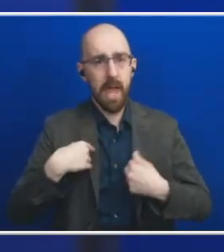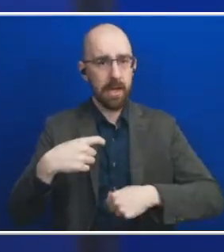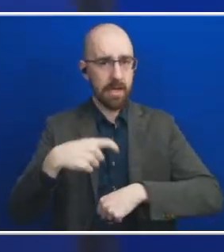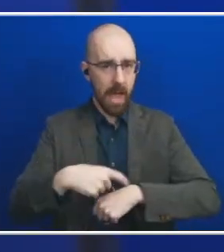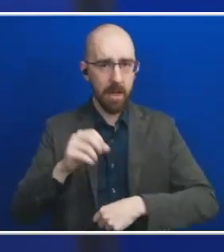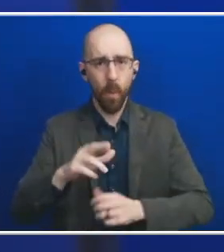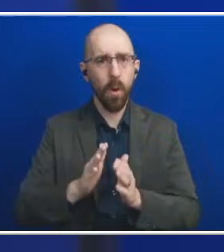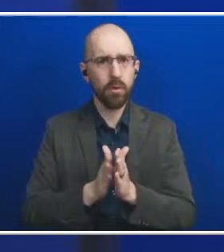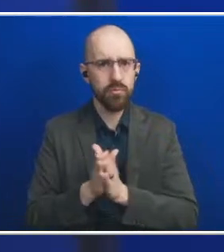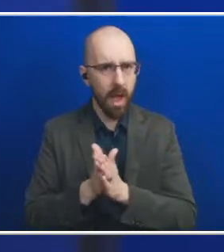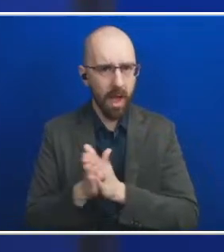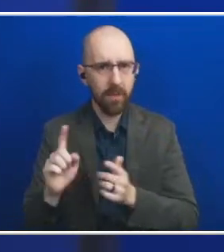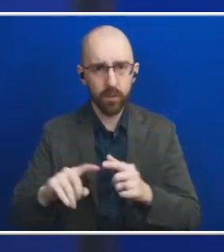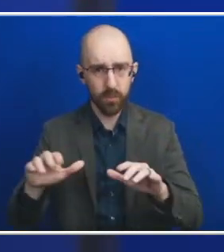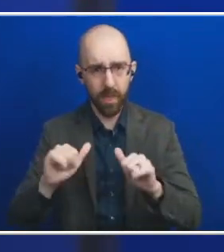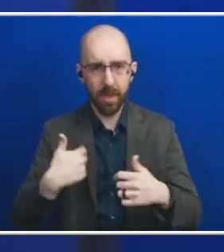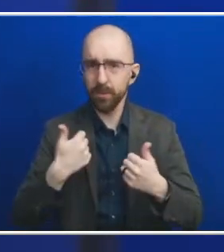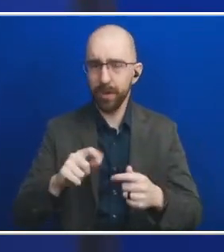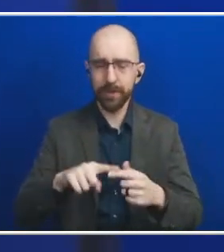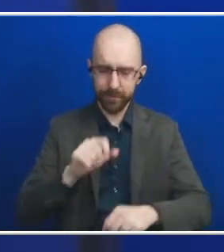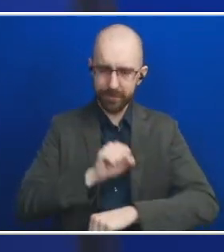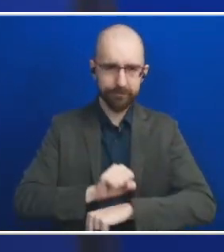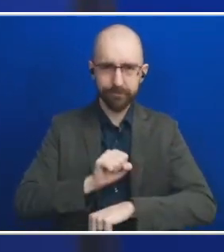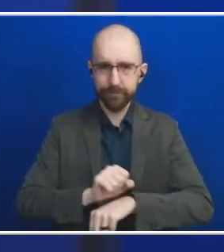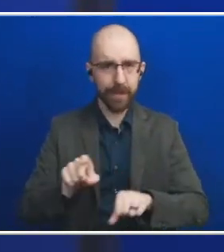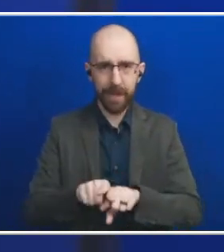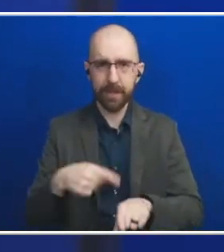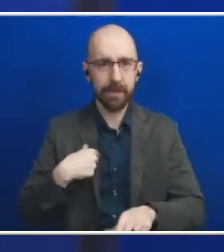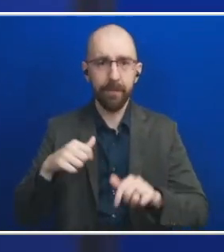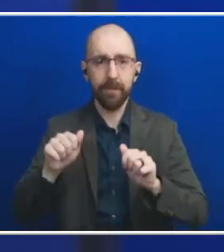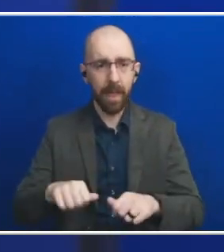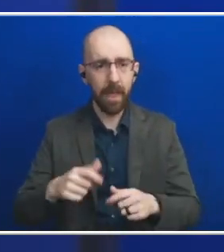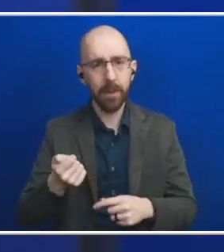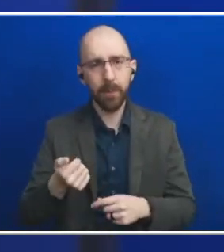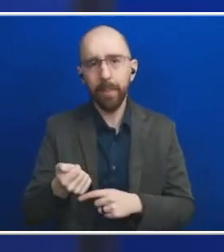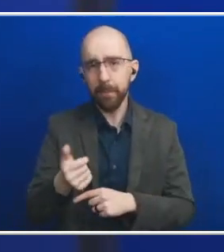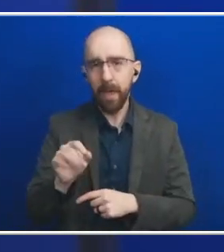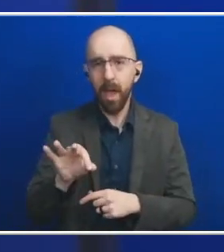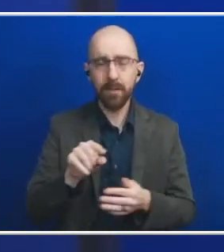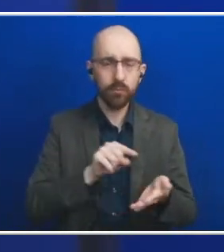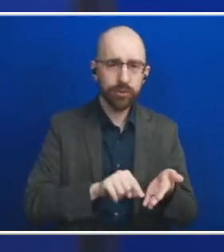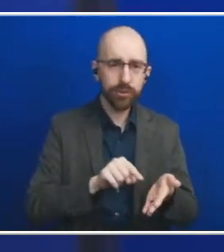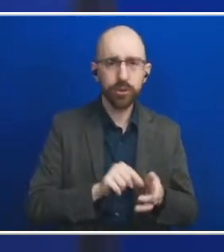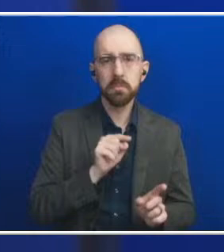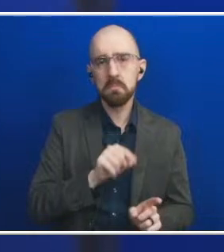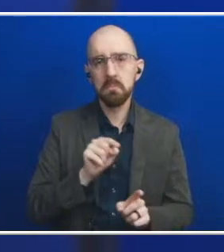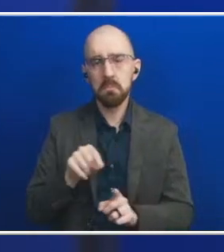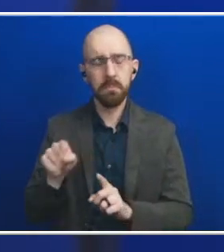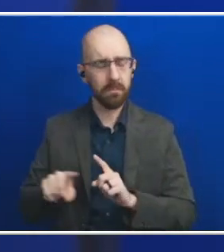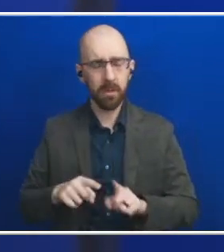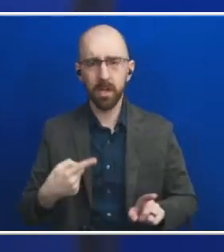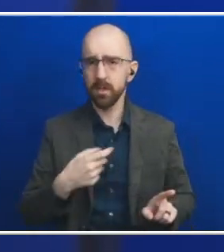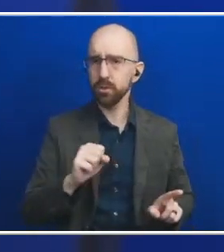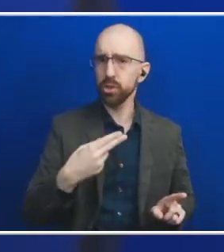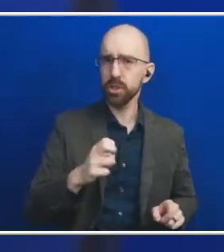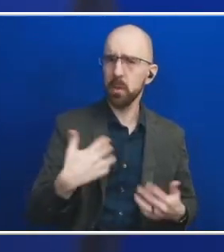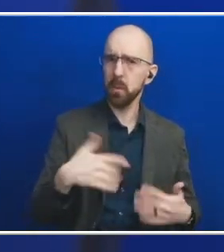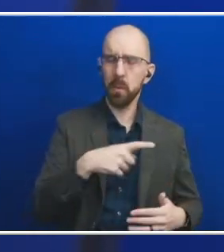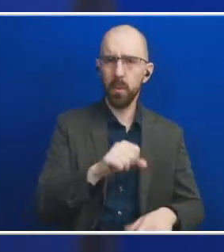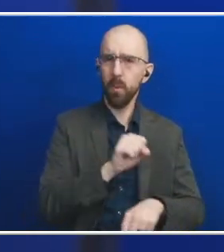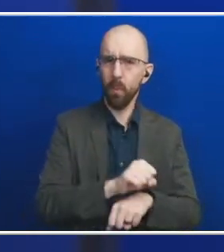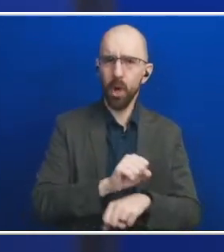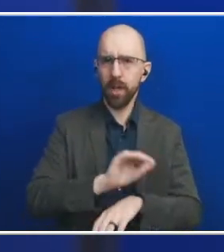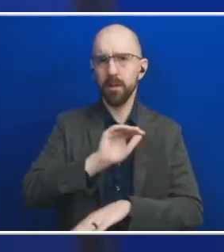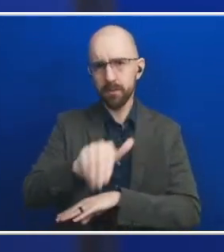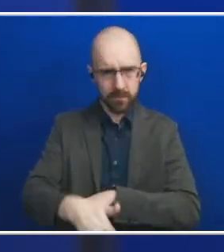just been trying to work as I can and do little bits of research here and there. But she's working late, just doing as much research